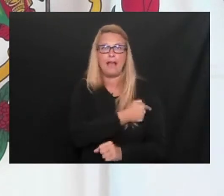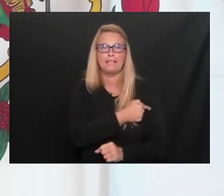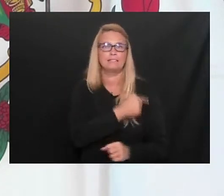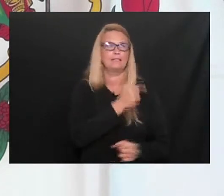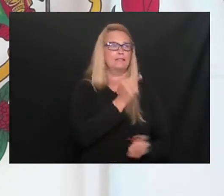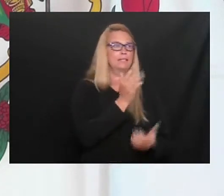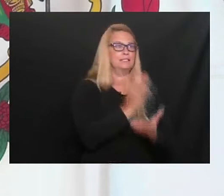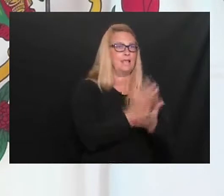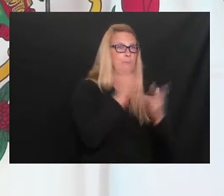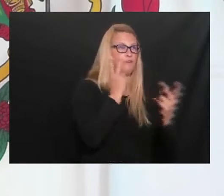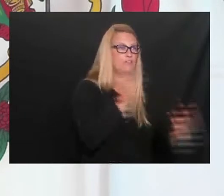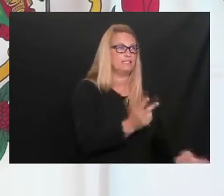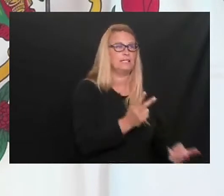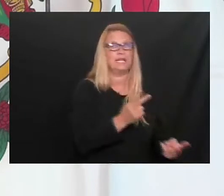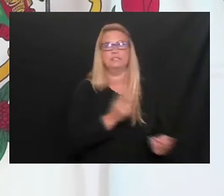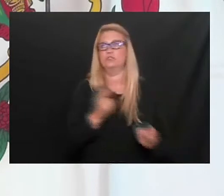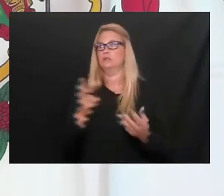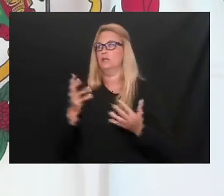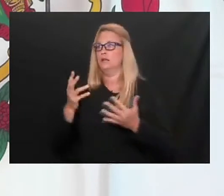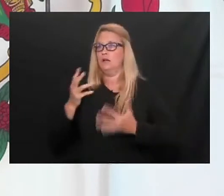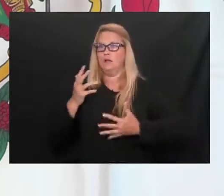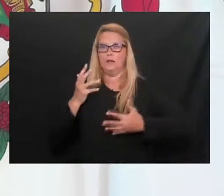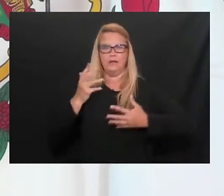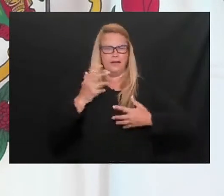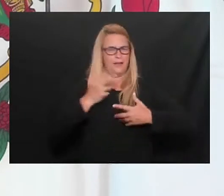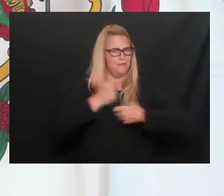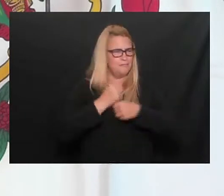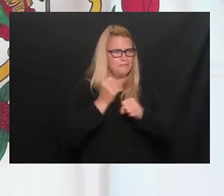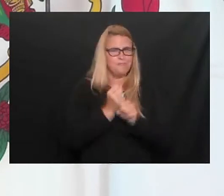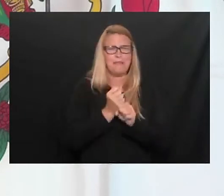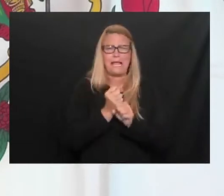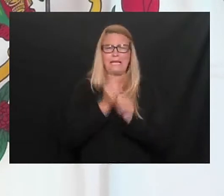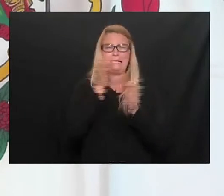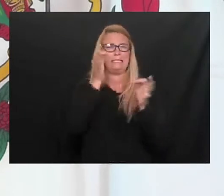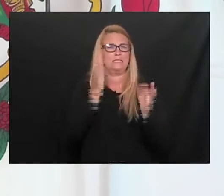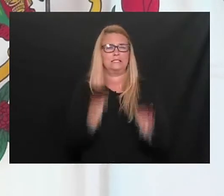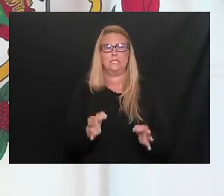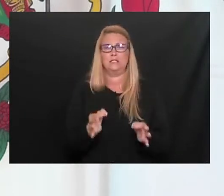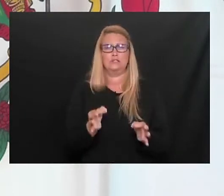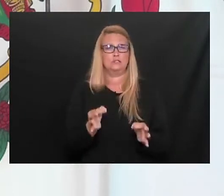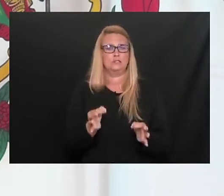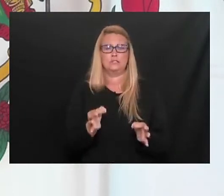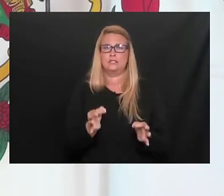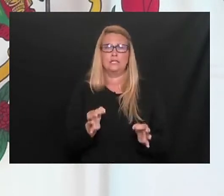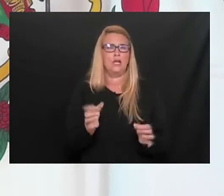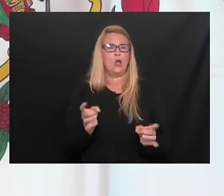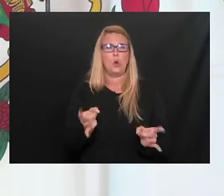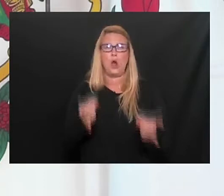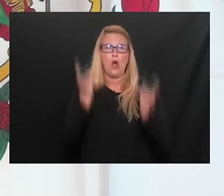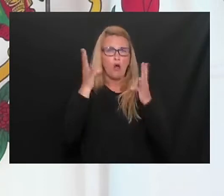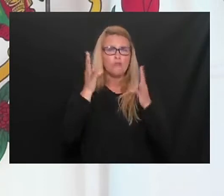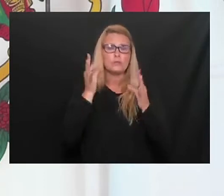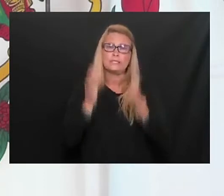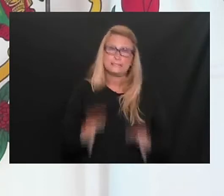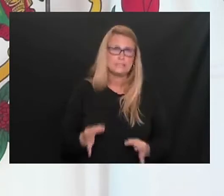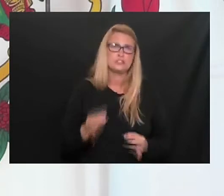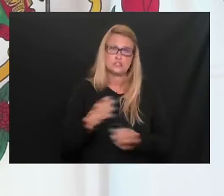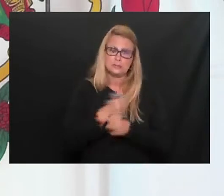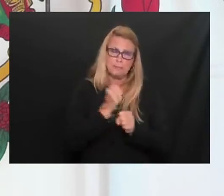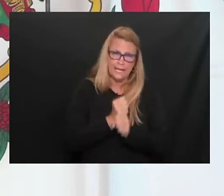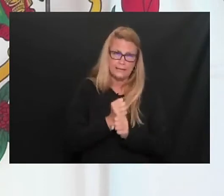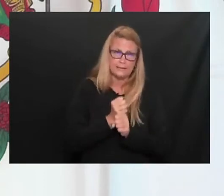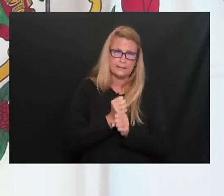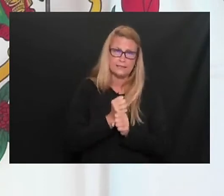stopping the visitation and just making decisions that were horrible. I mean, that's all there is to it. When you just